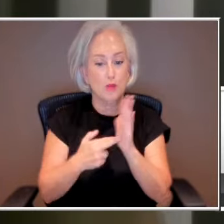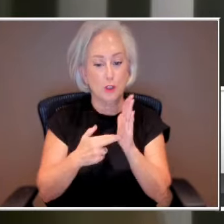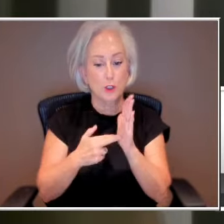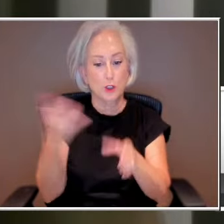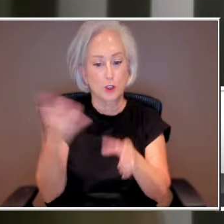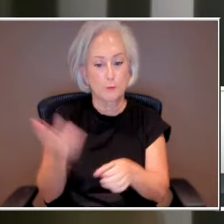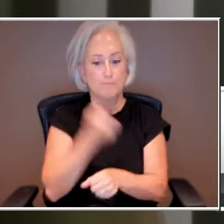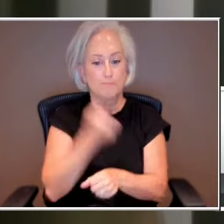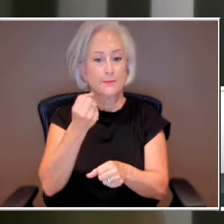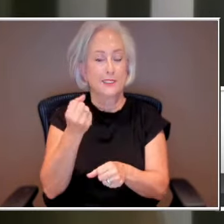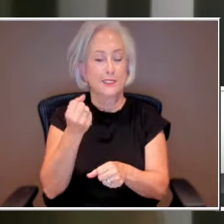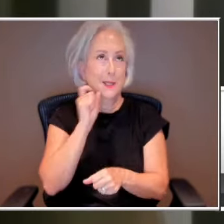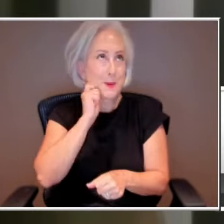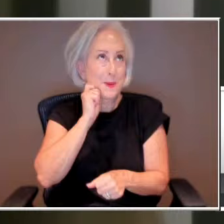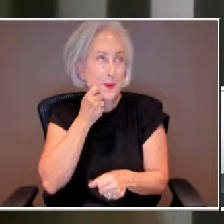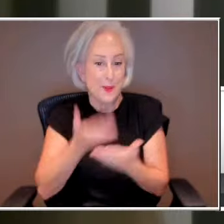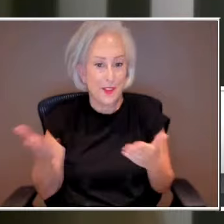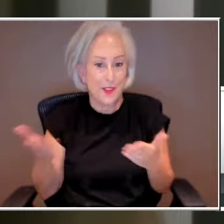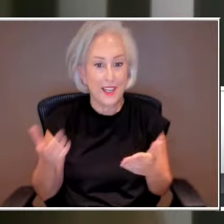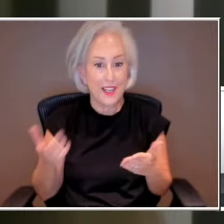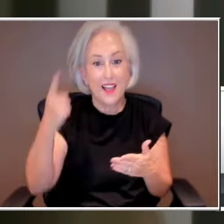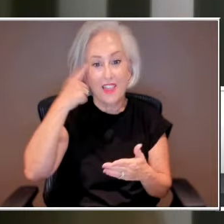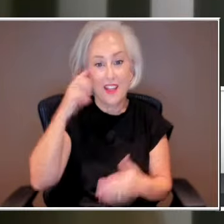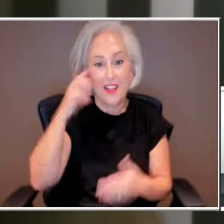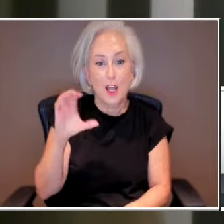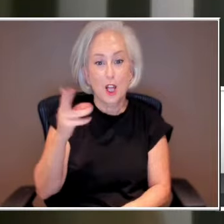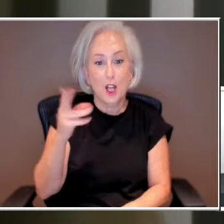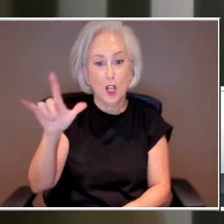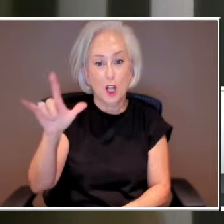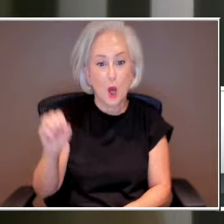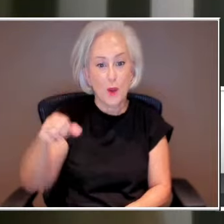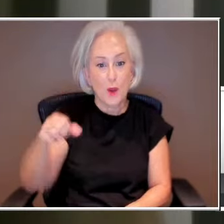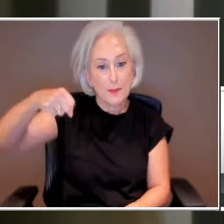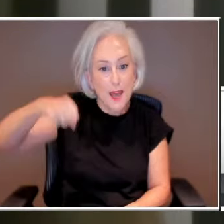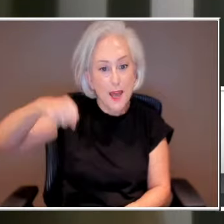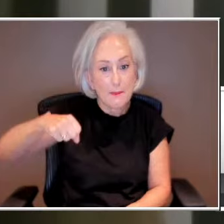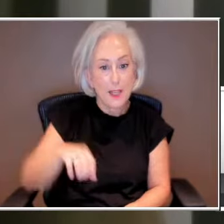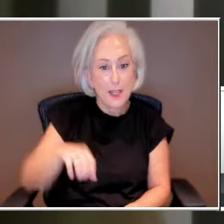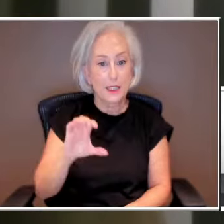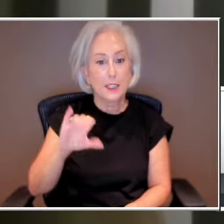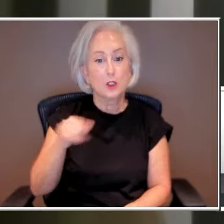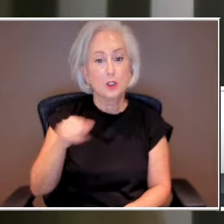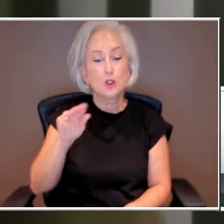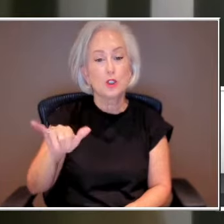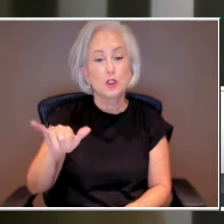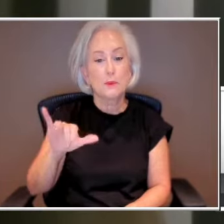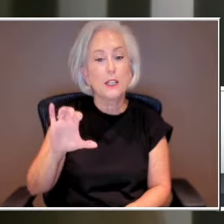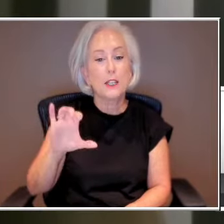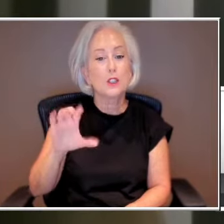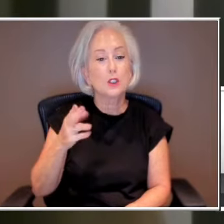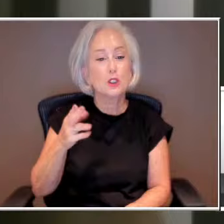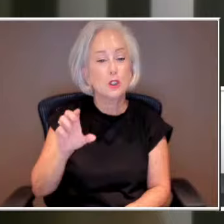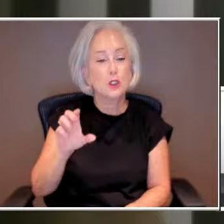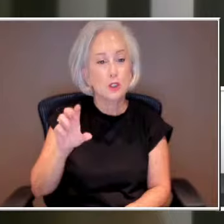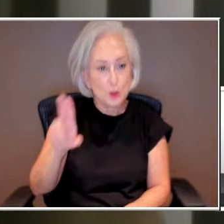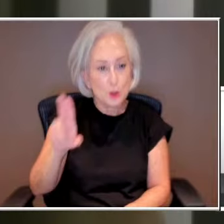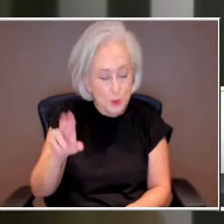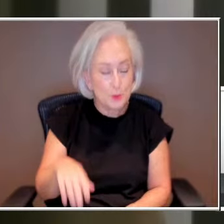legit giveaways. So like a Chloe handbag, a Jimmy Choo handbag, Burberry scarf, Toomey